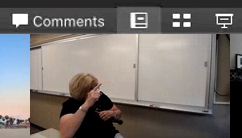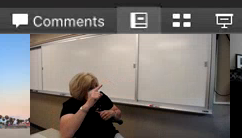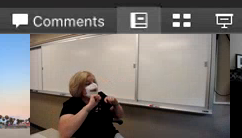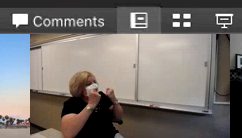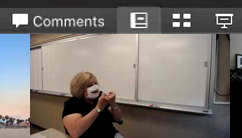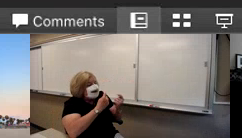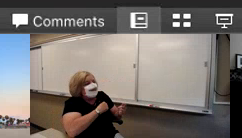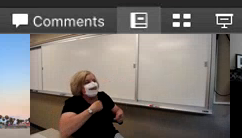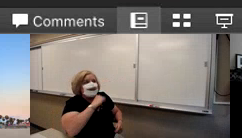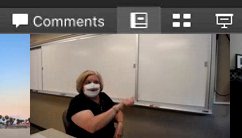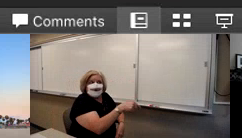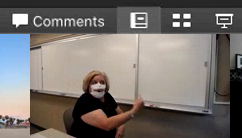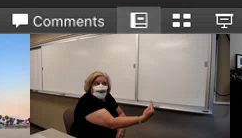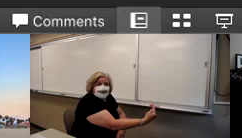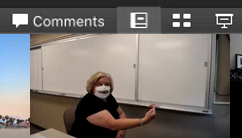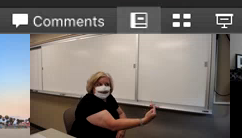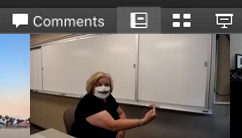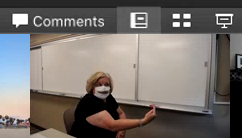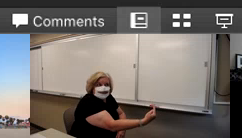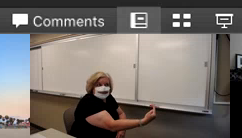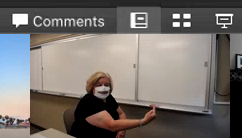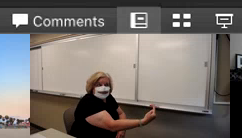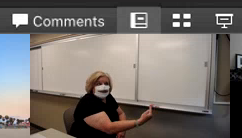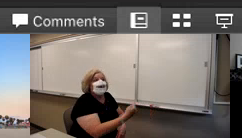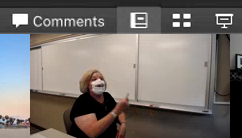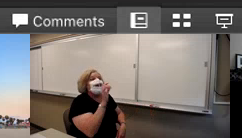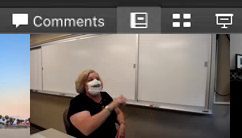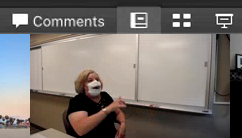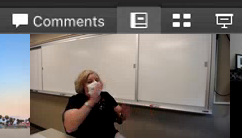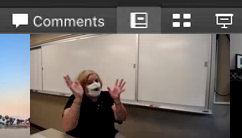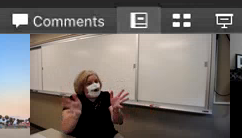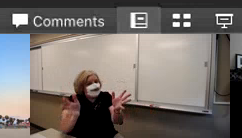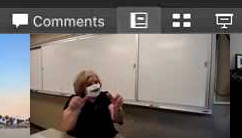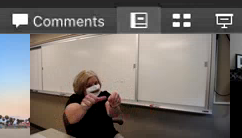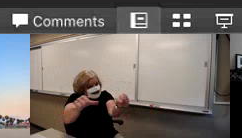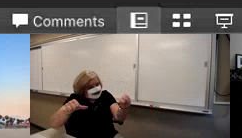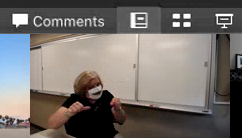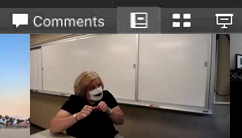team. Okay. That conversation area,